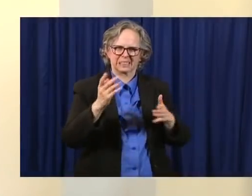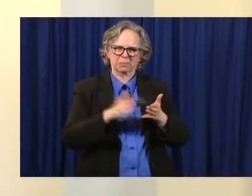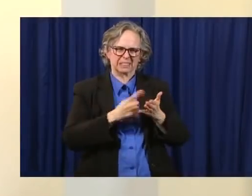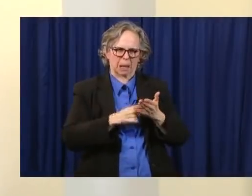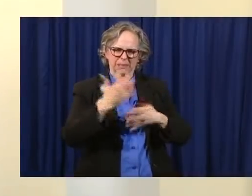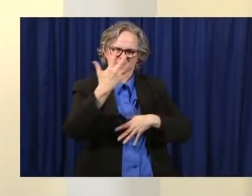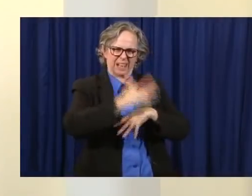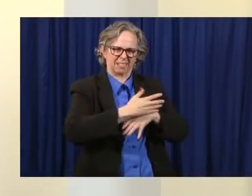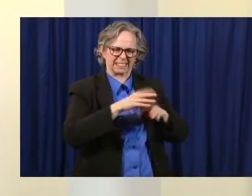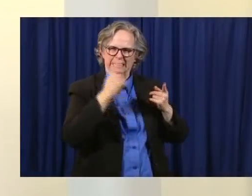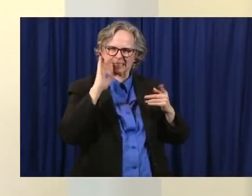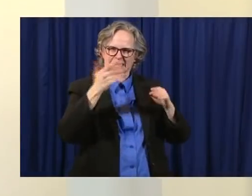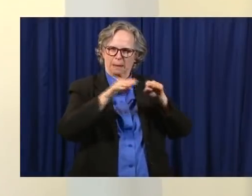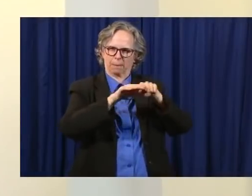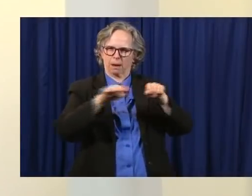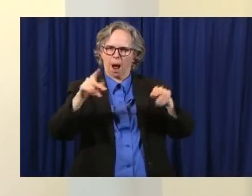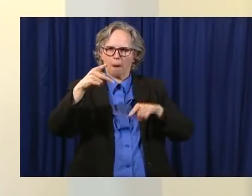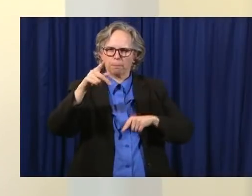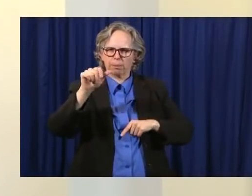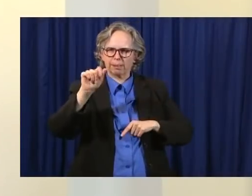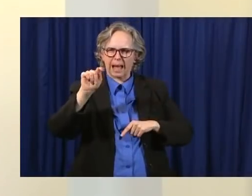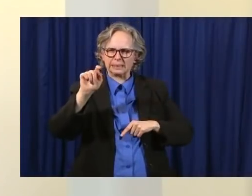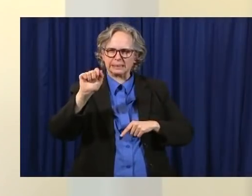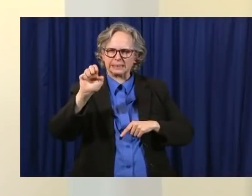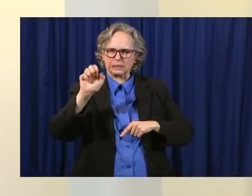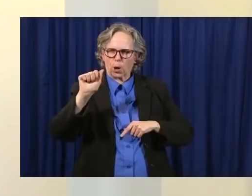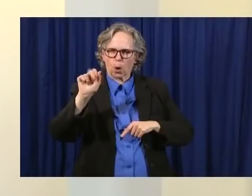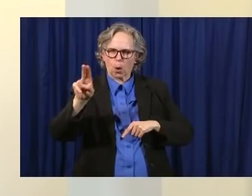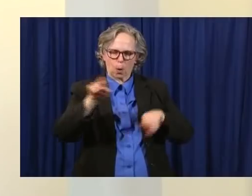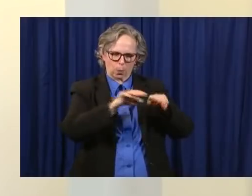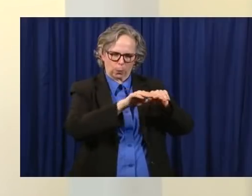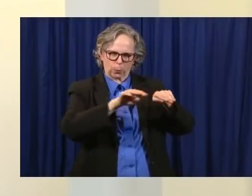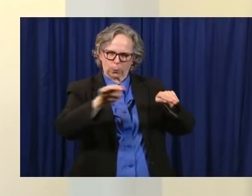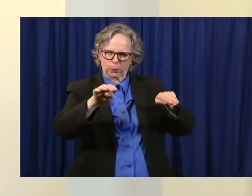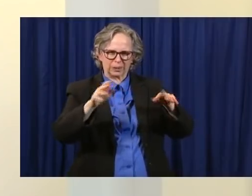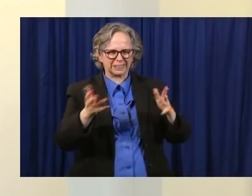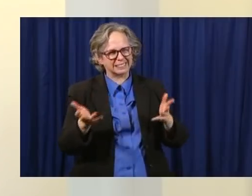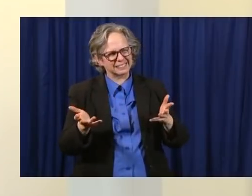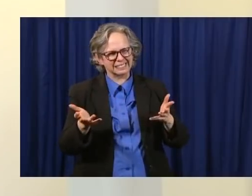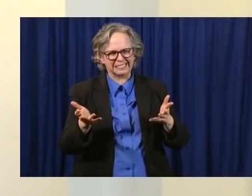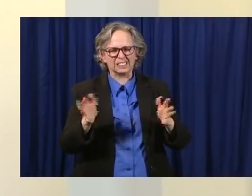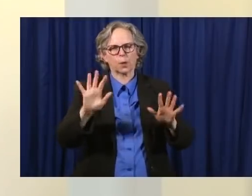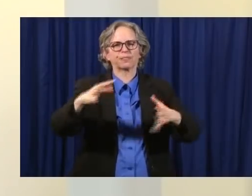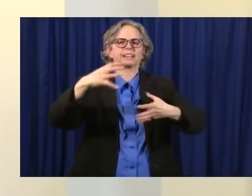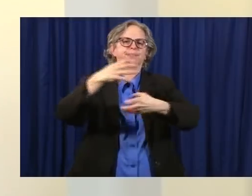me. And that would be a summary of our data.